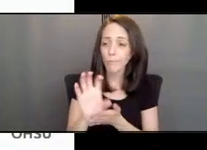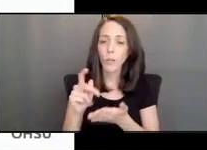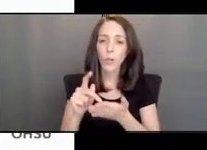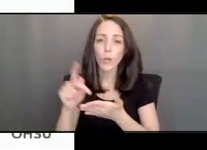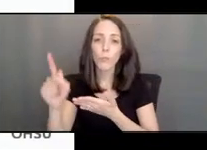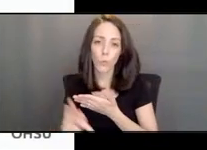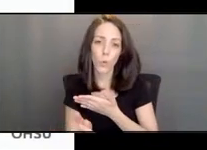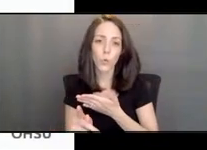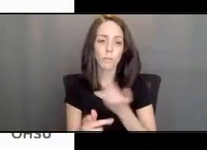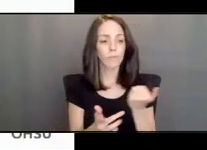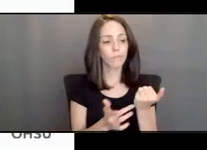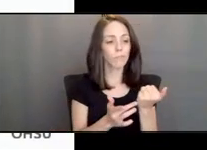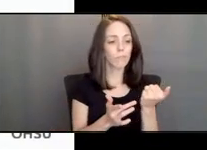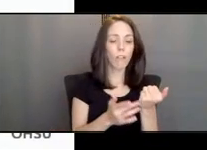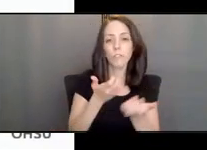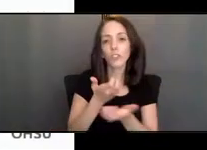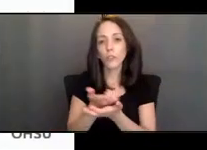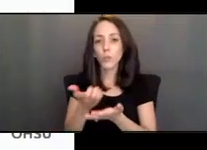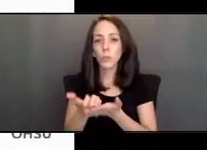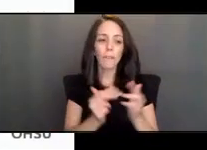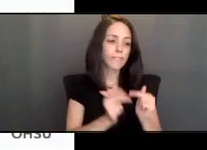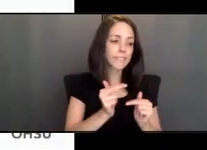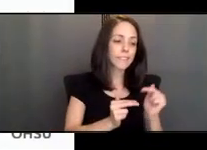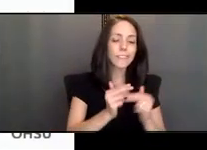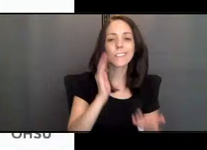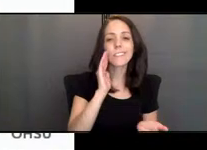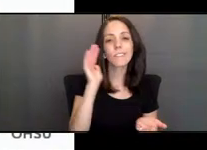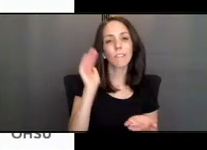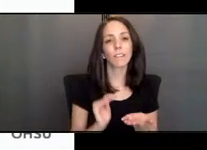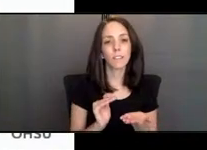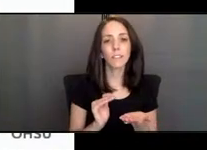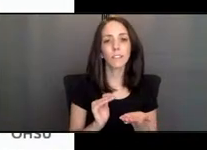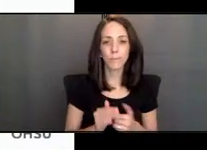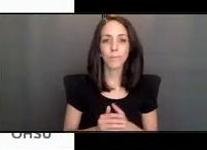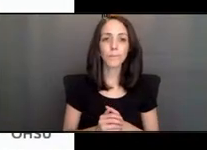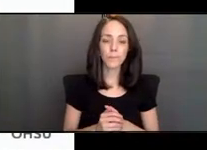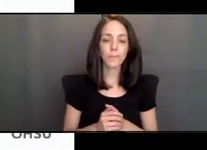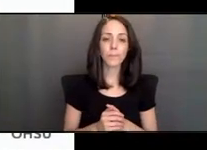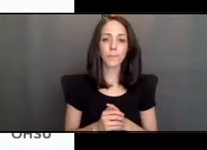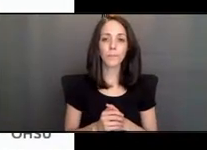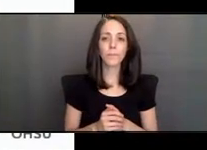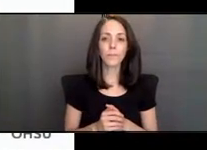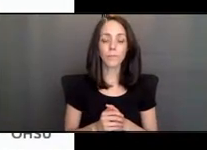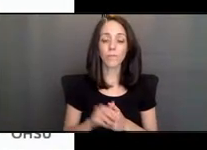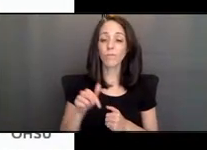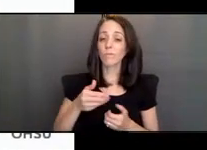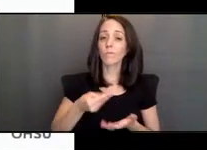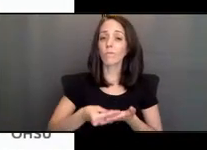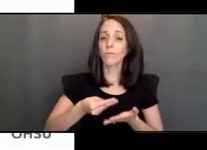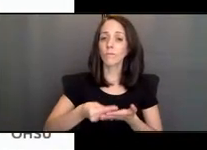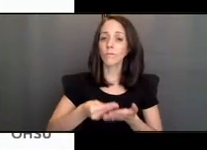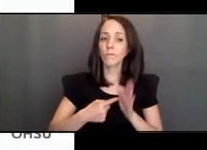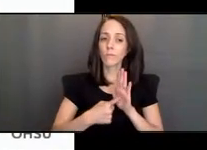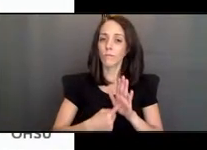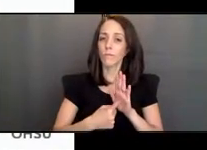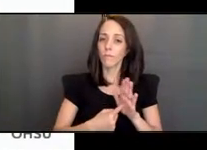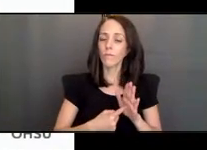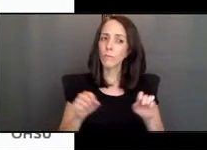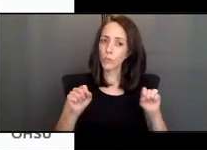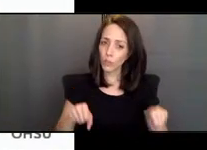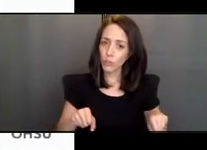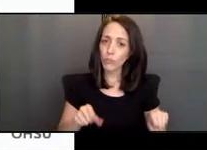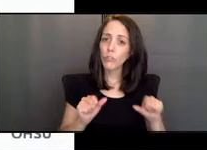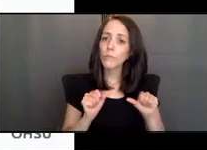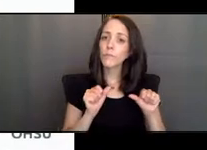technology, equipment, facilities, and other infrastructure. This financial model was able to sustain margins, but does